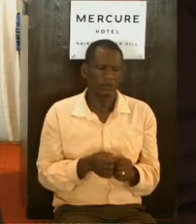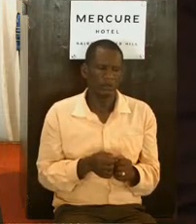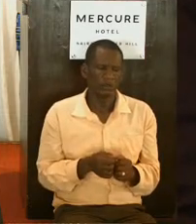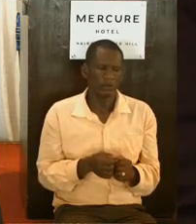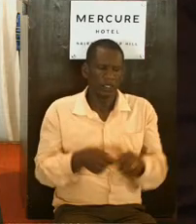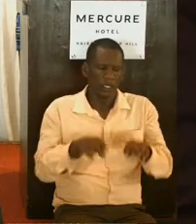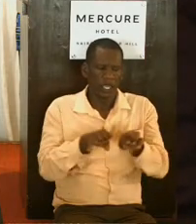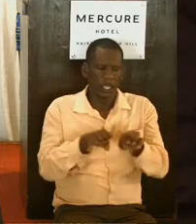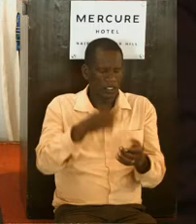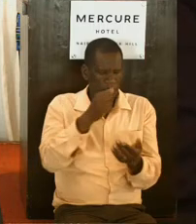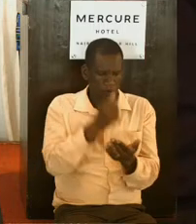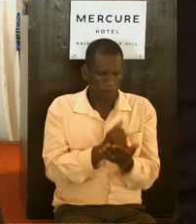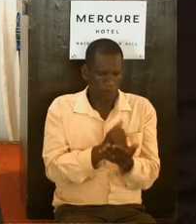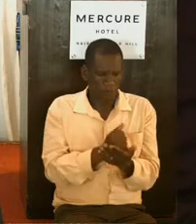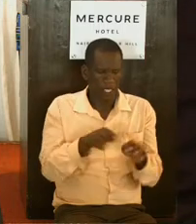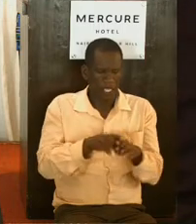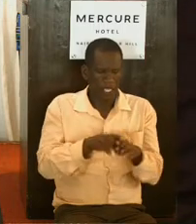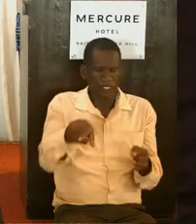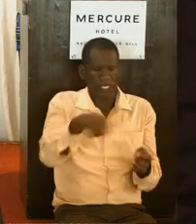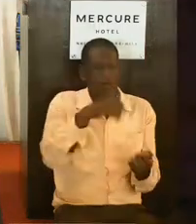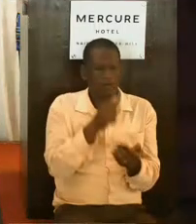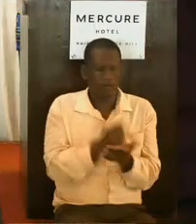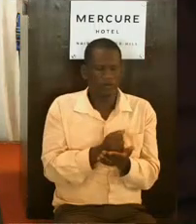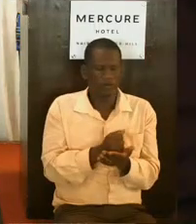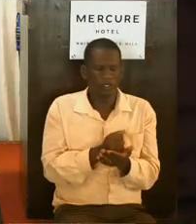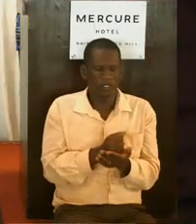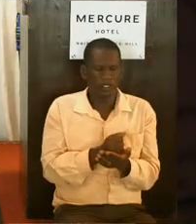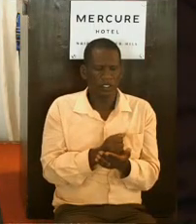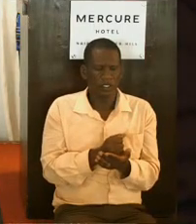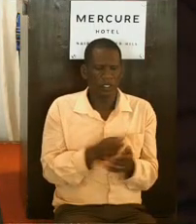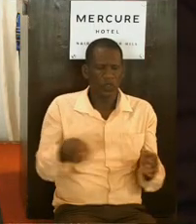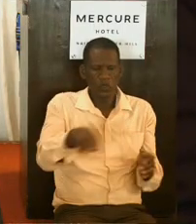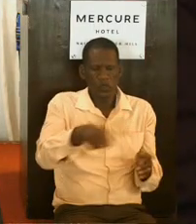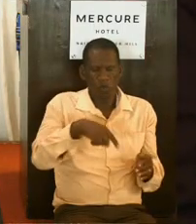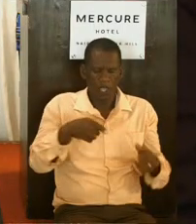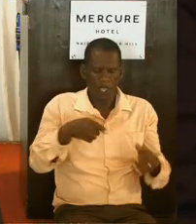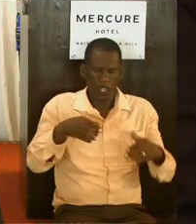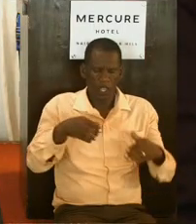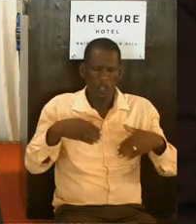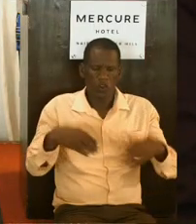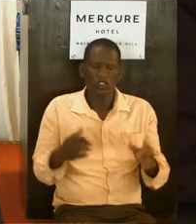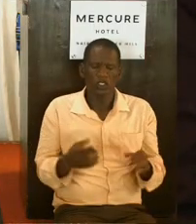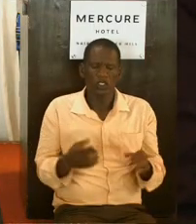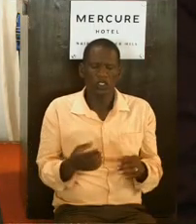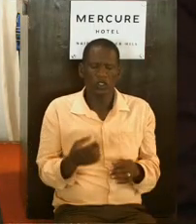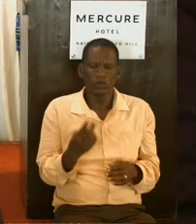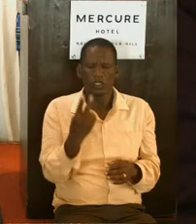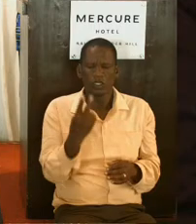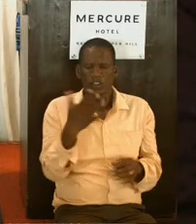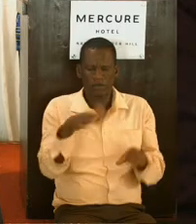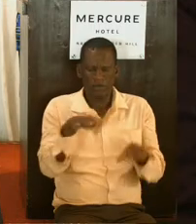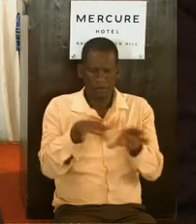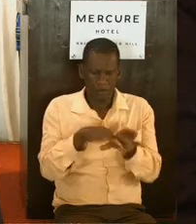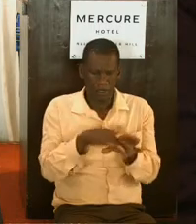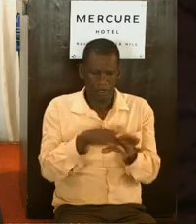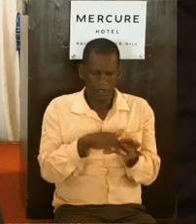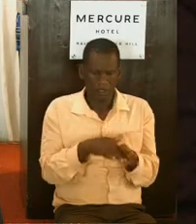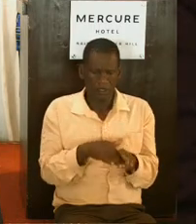as an office we lost 25 members